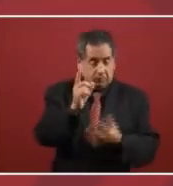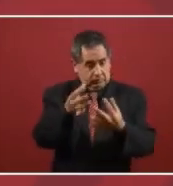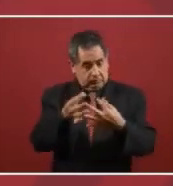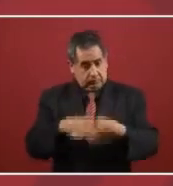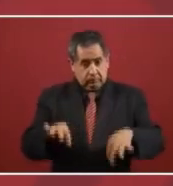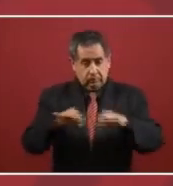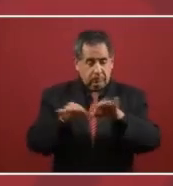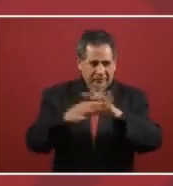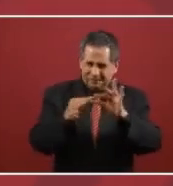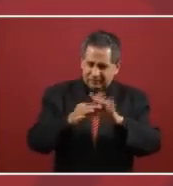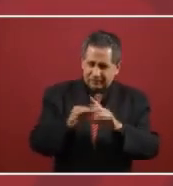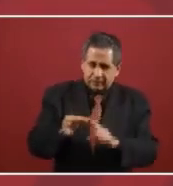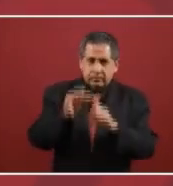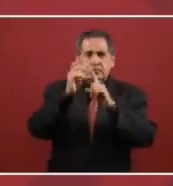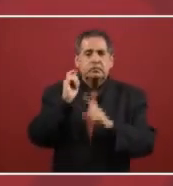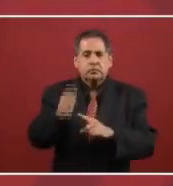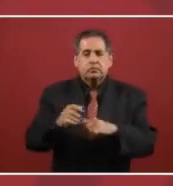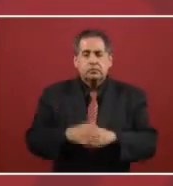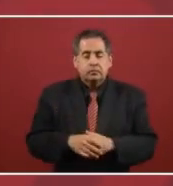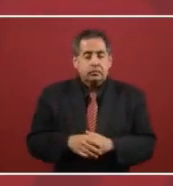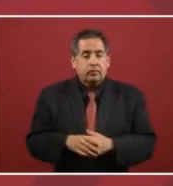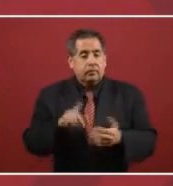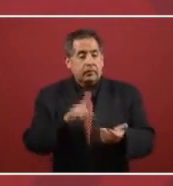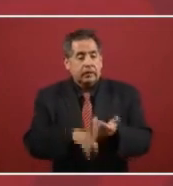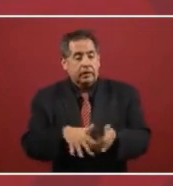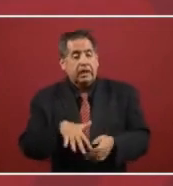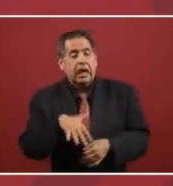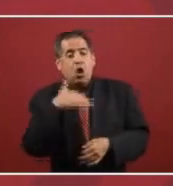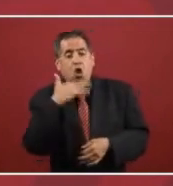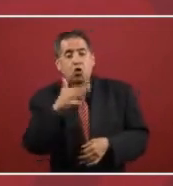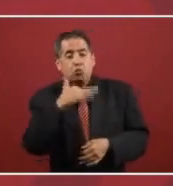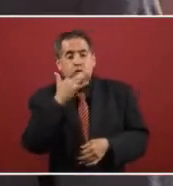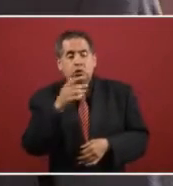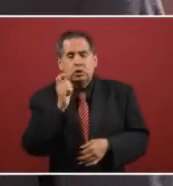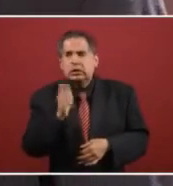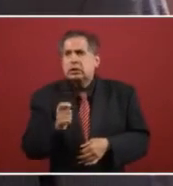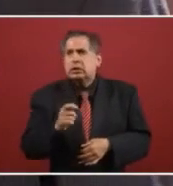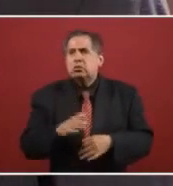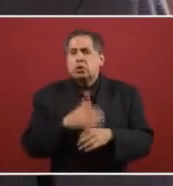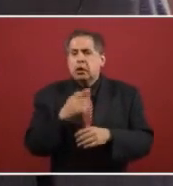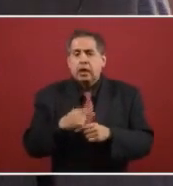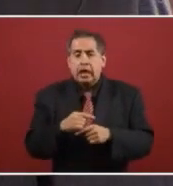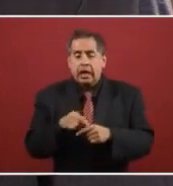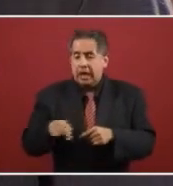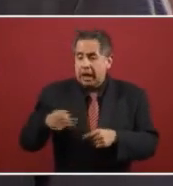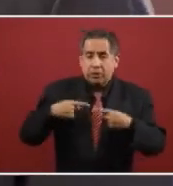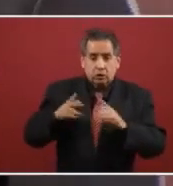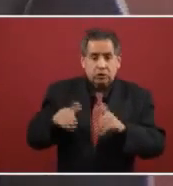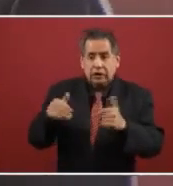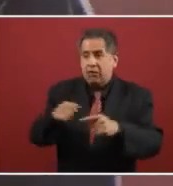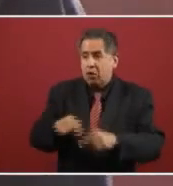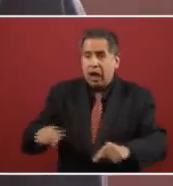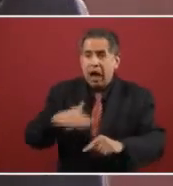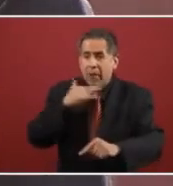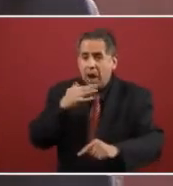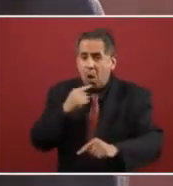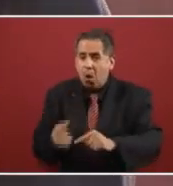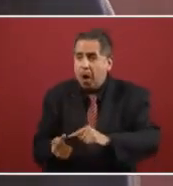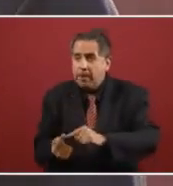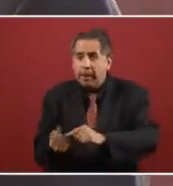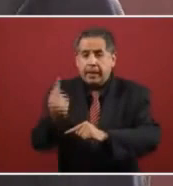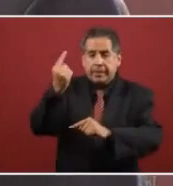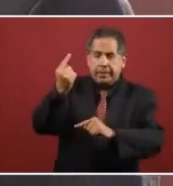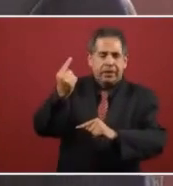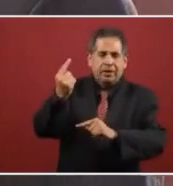or the people are responsible to underline that corruption will not, it doesn't come from the bottom